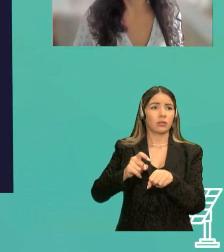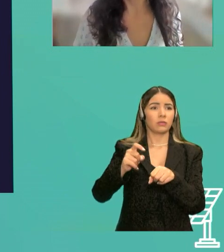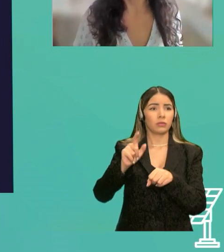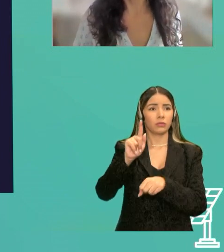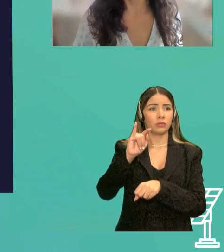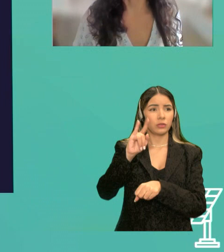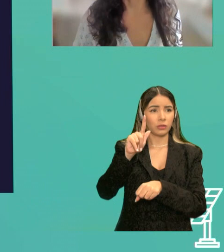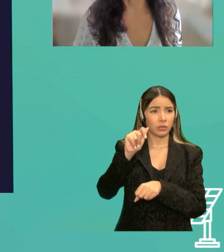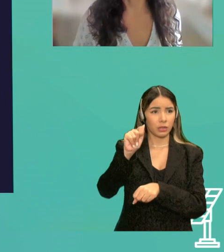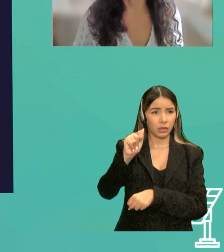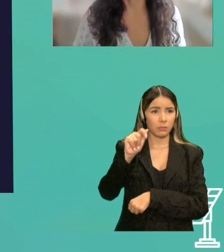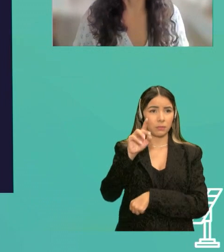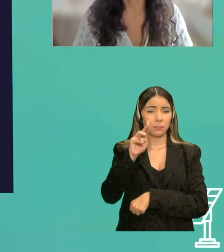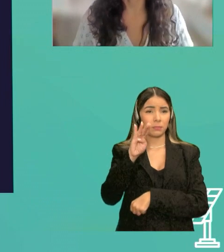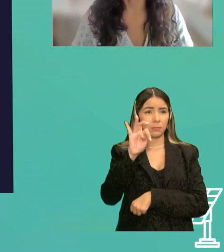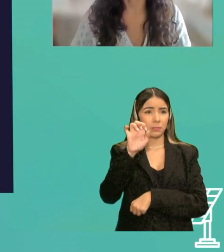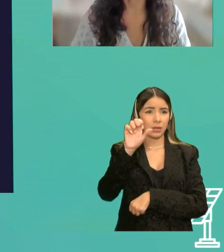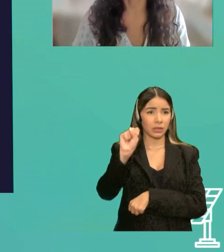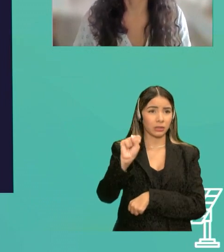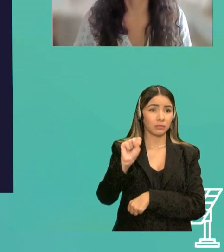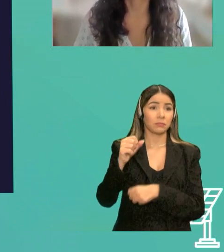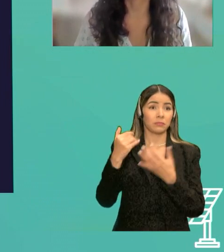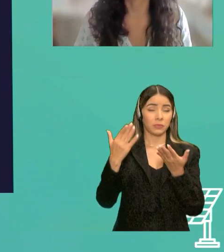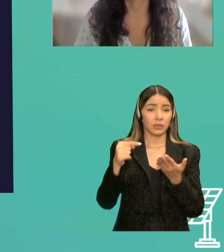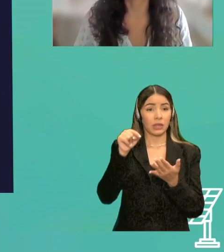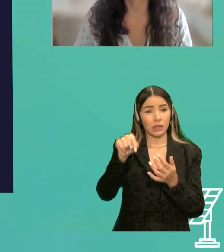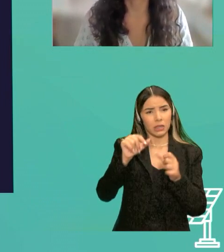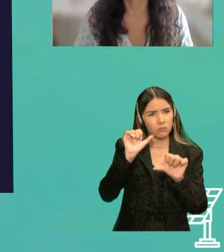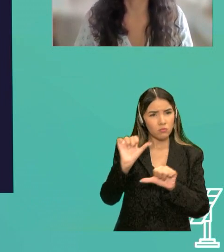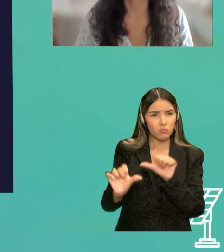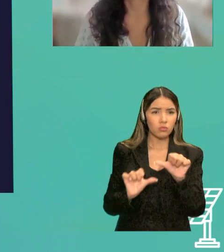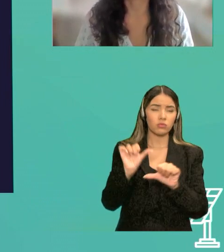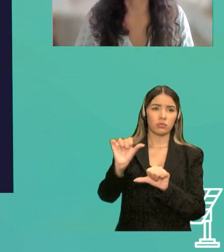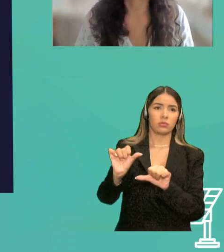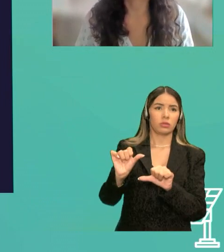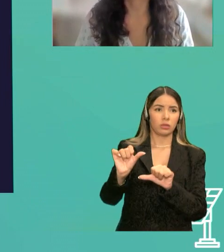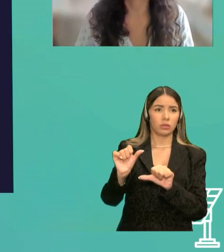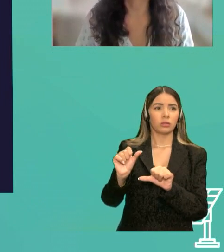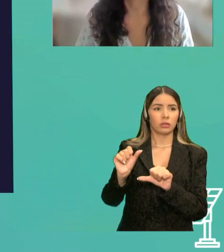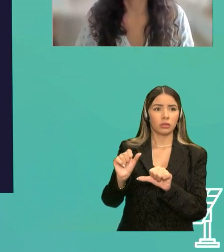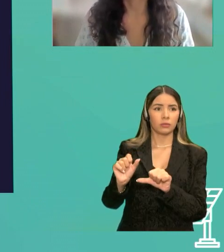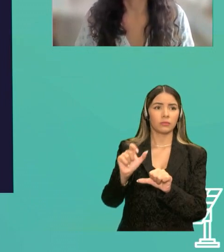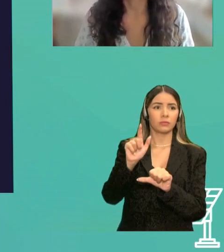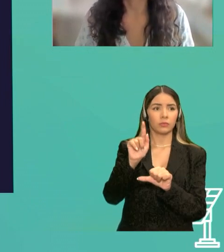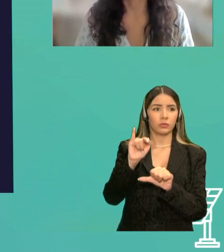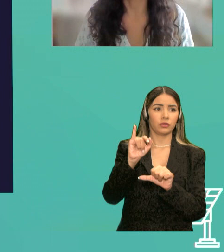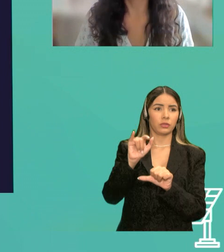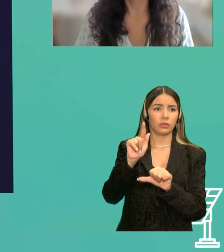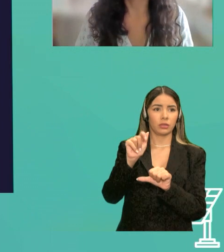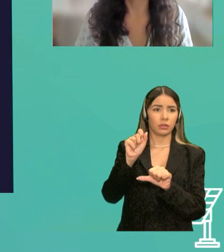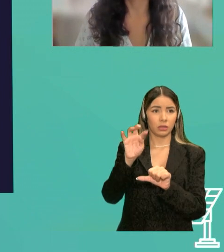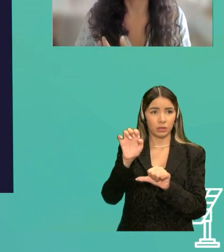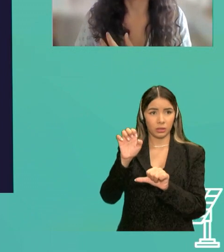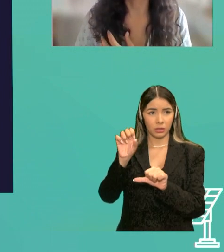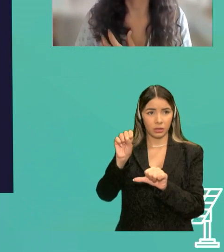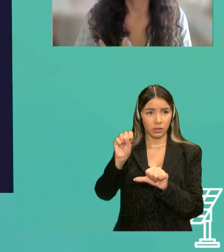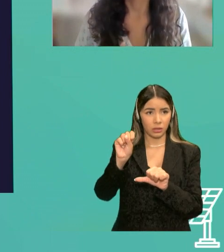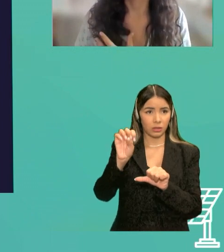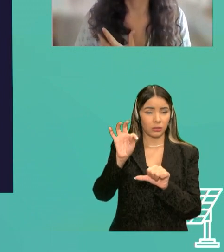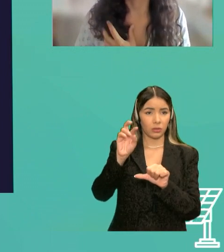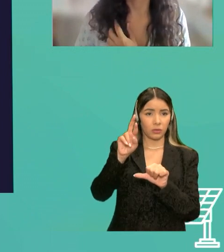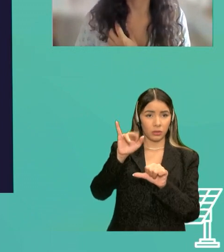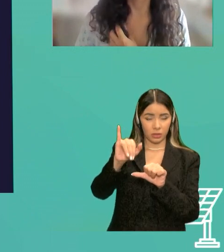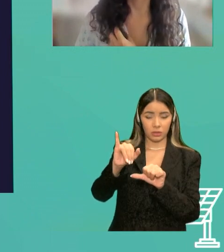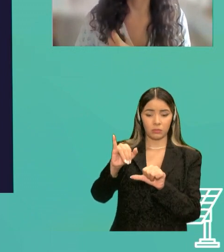of gigawatts. So, and that will be as of the middle of the next